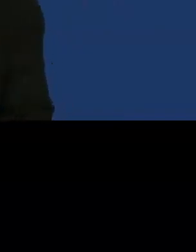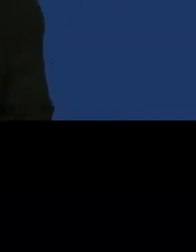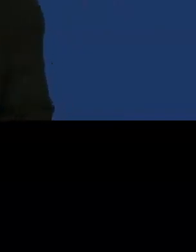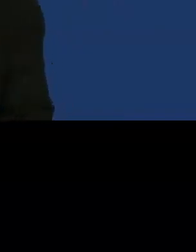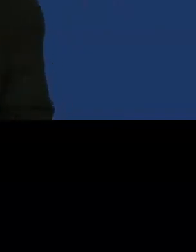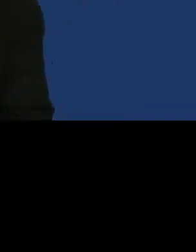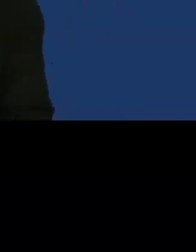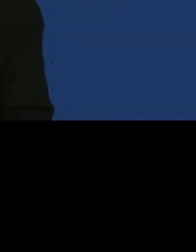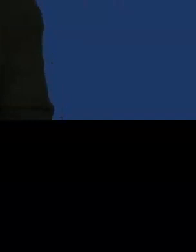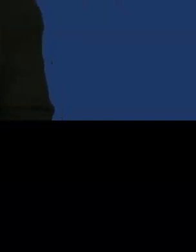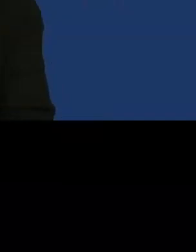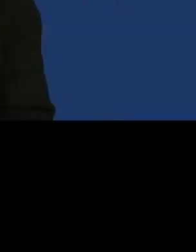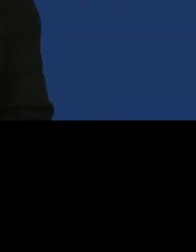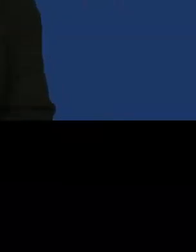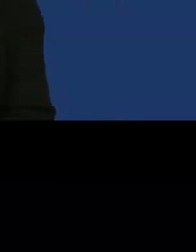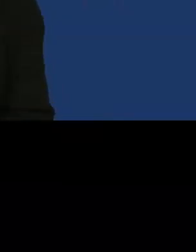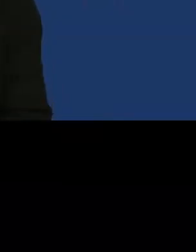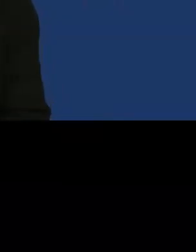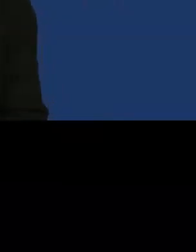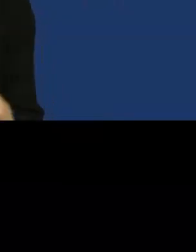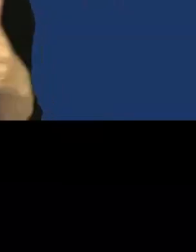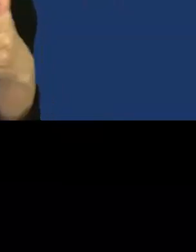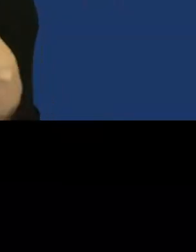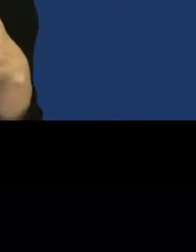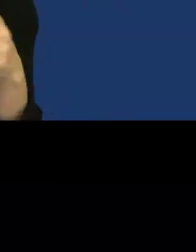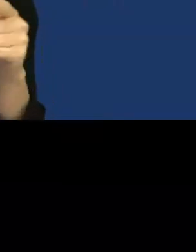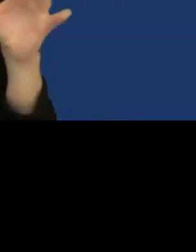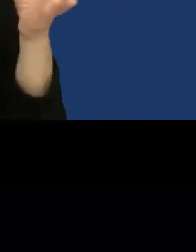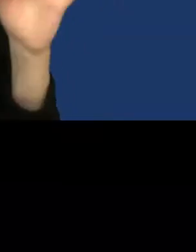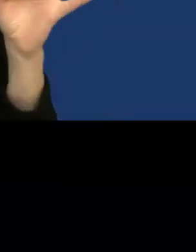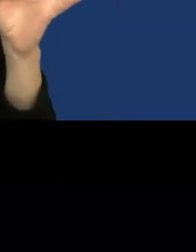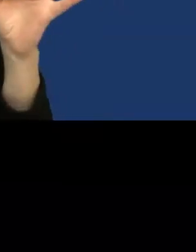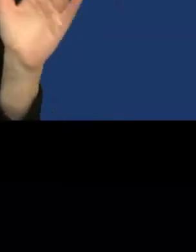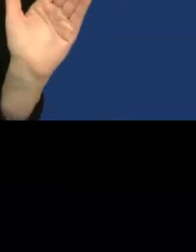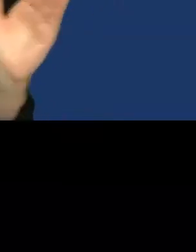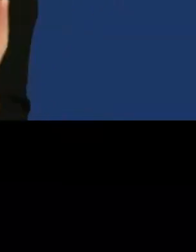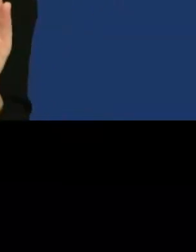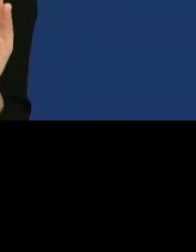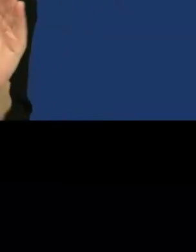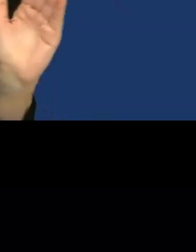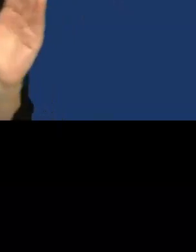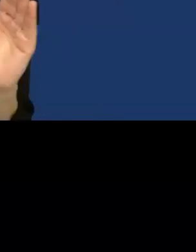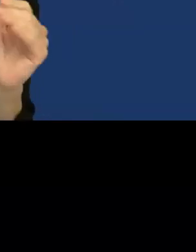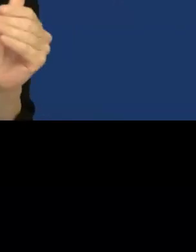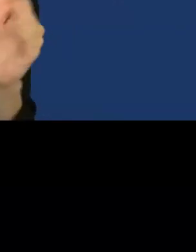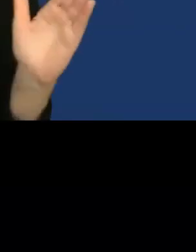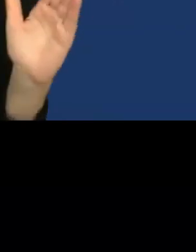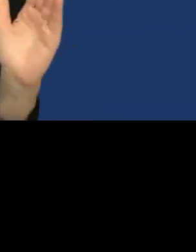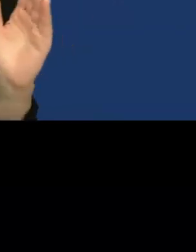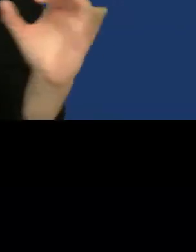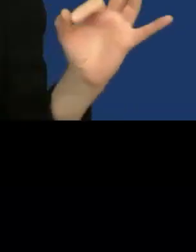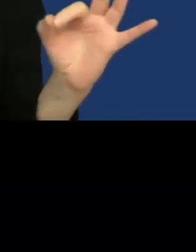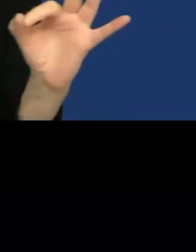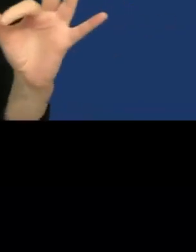So if you place motors much closer together than the 2-point threshold, it will not make a lot of difference, because they are